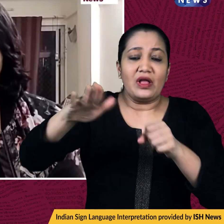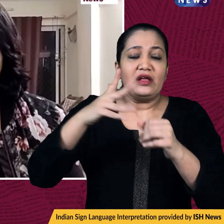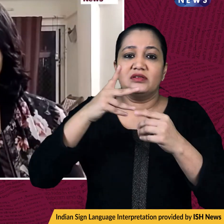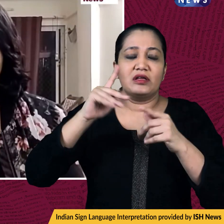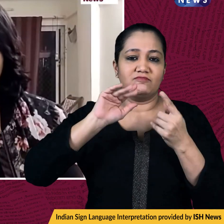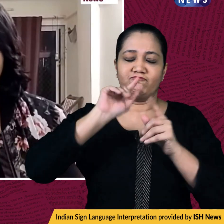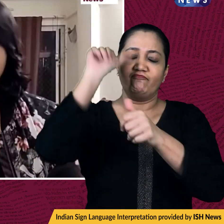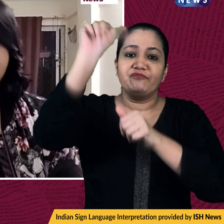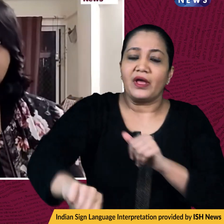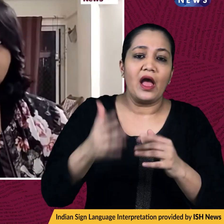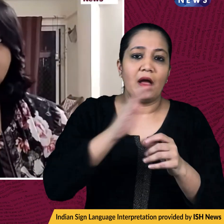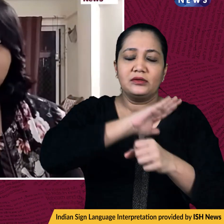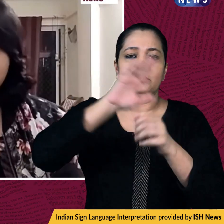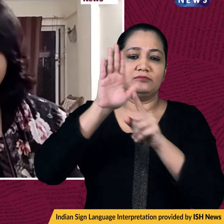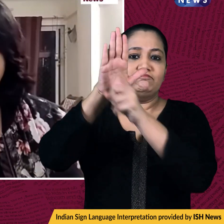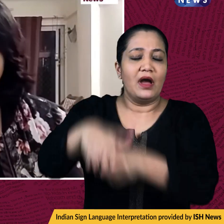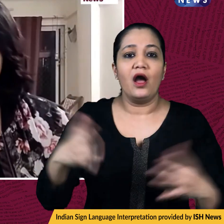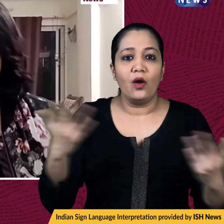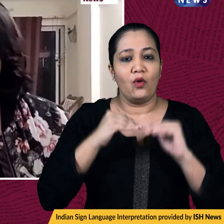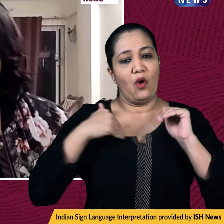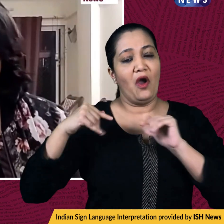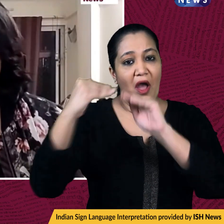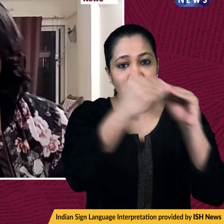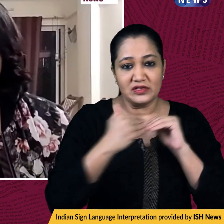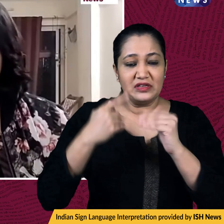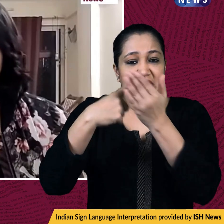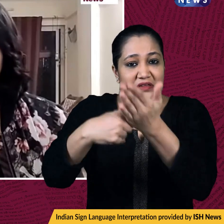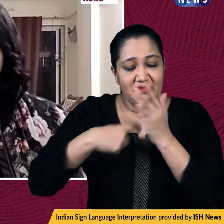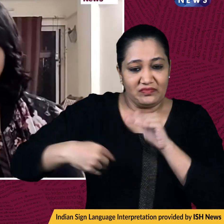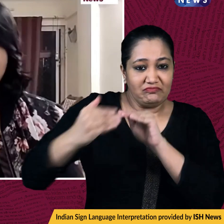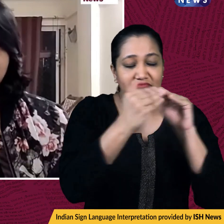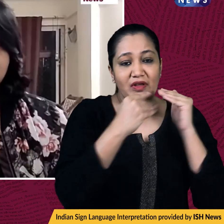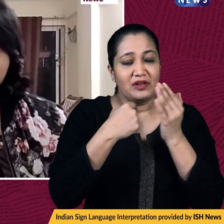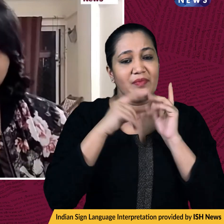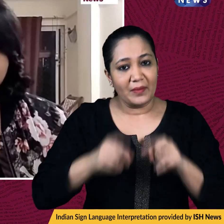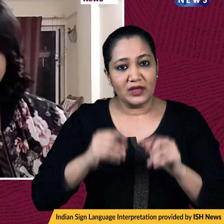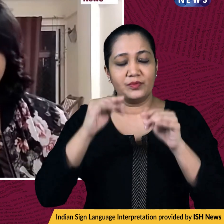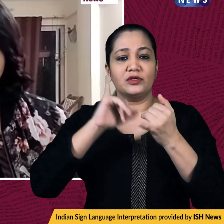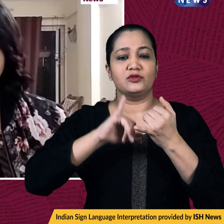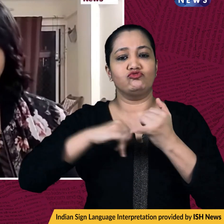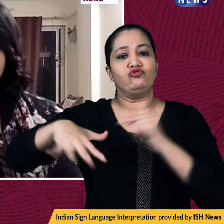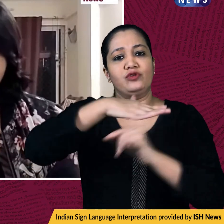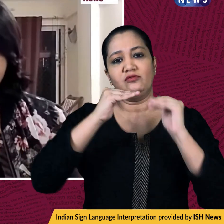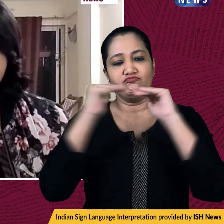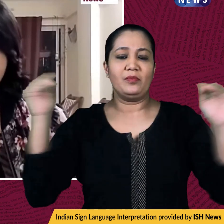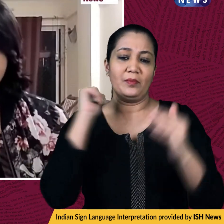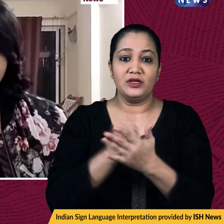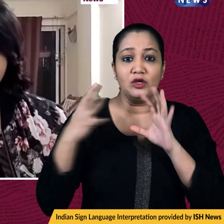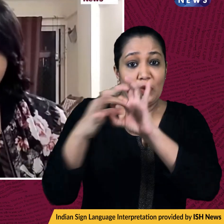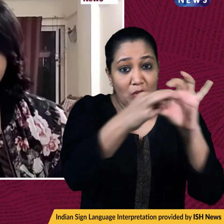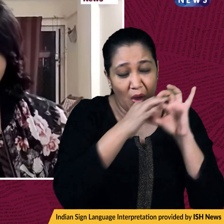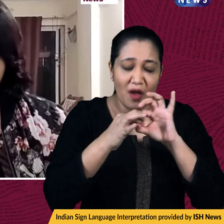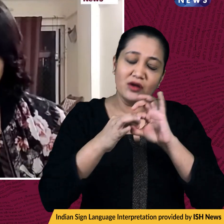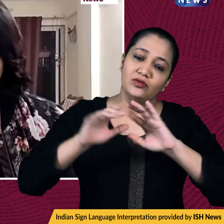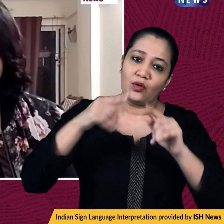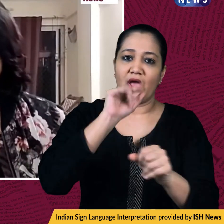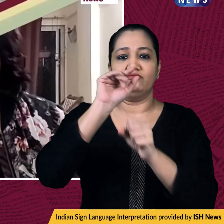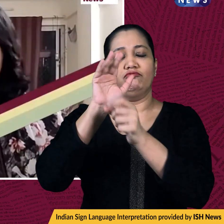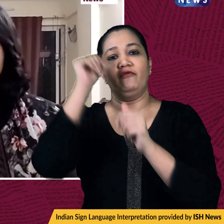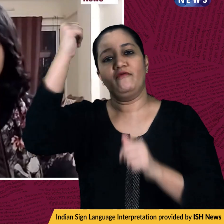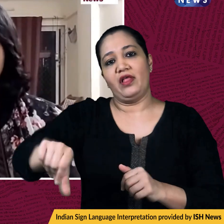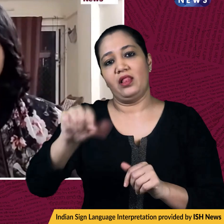it is reported that officials have said that following rescue efforts, 3 women and 1 man's dead bodies were brought out, and